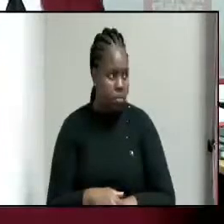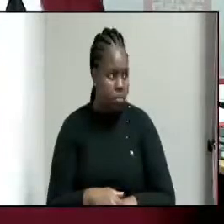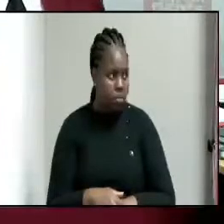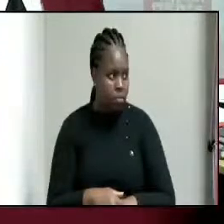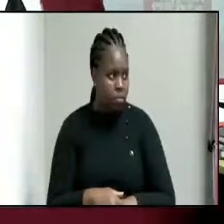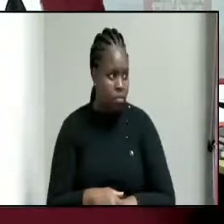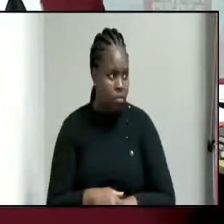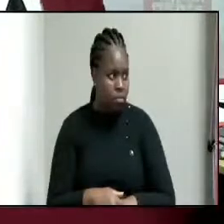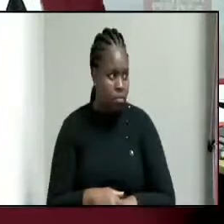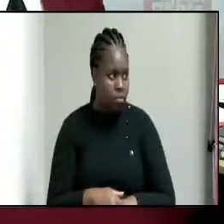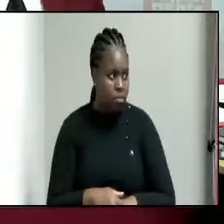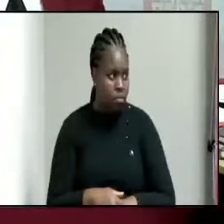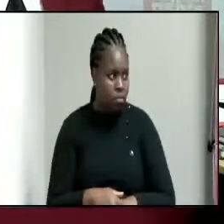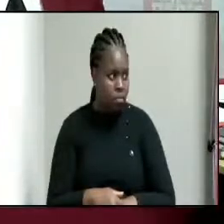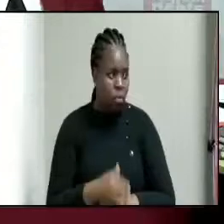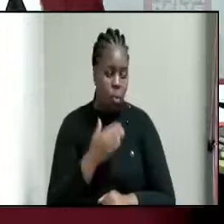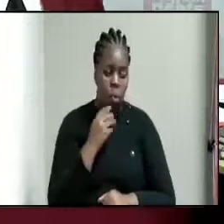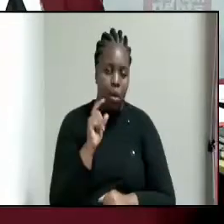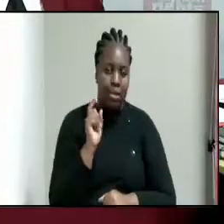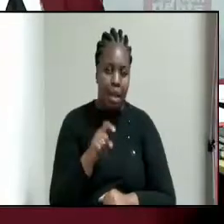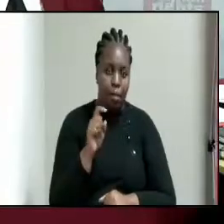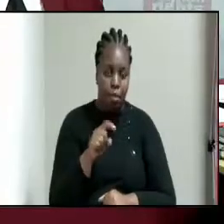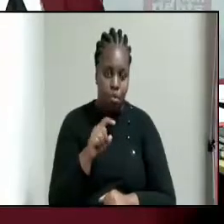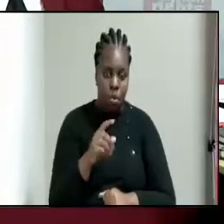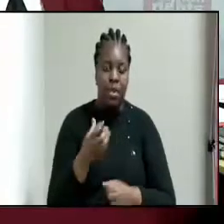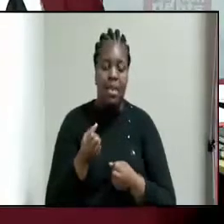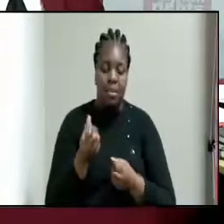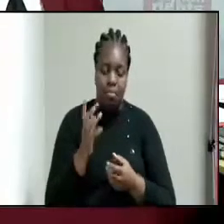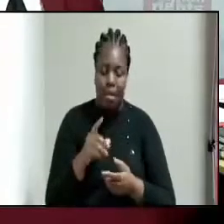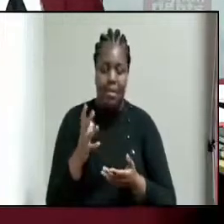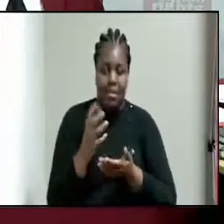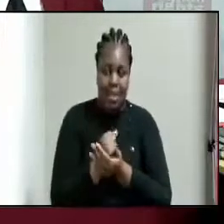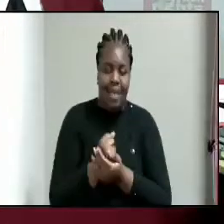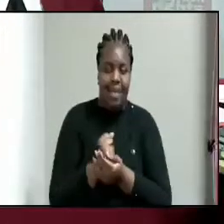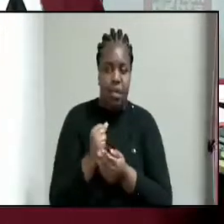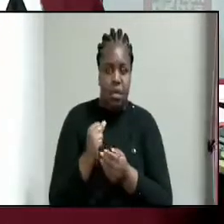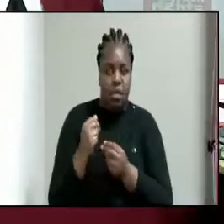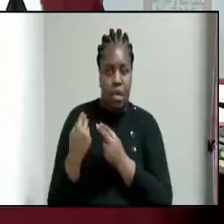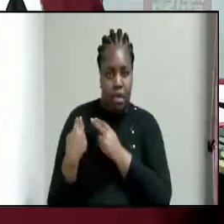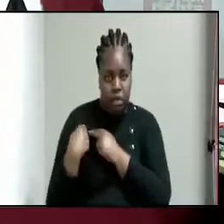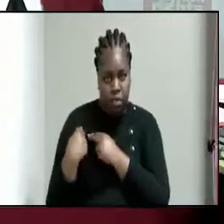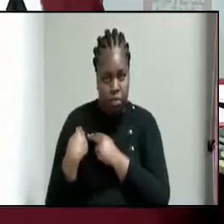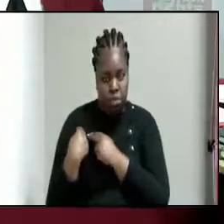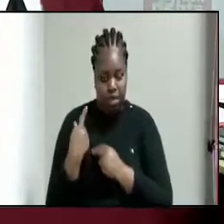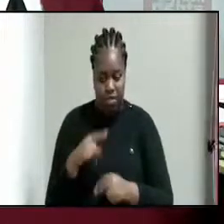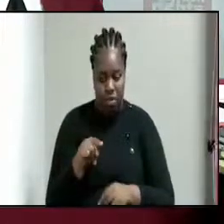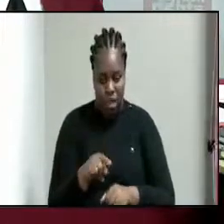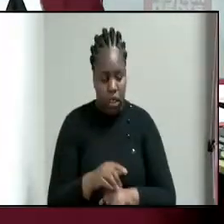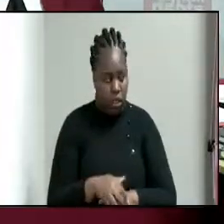said, who are we supposed to hold accountable for that?